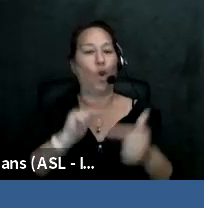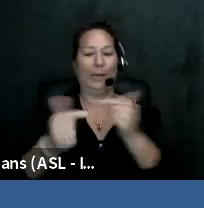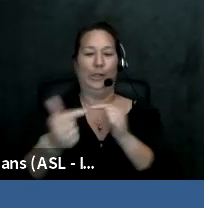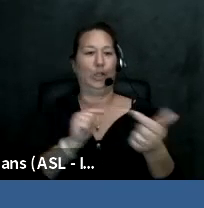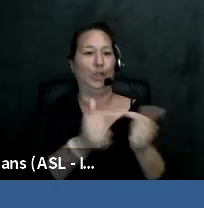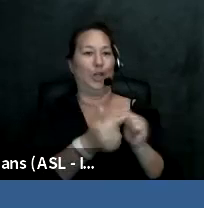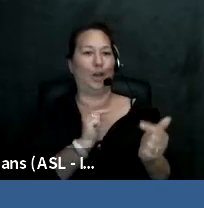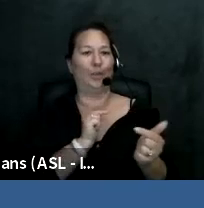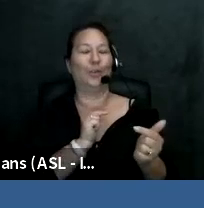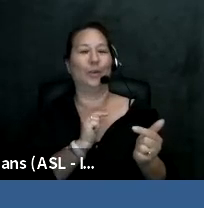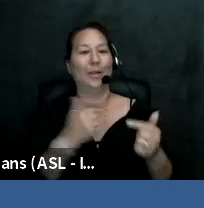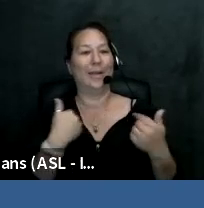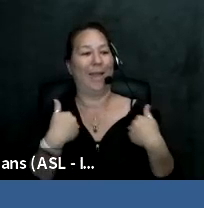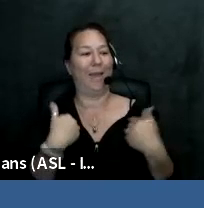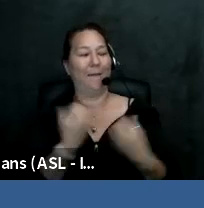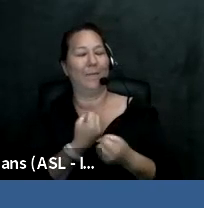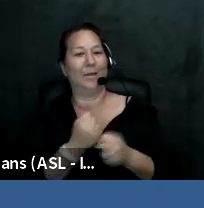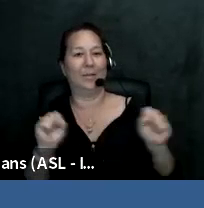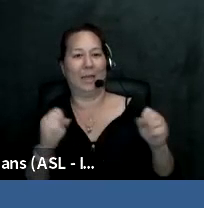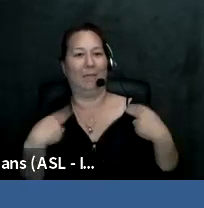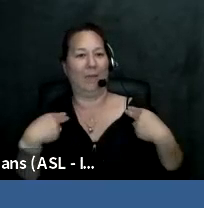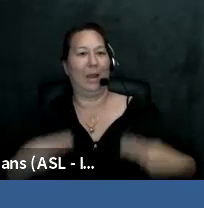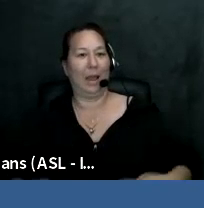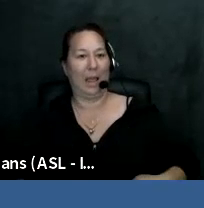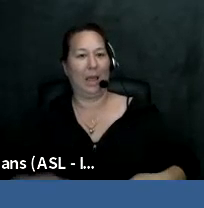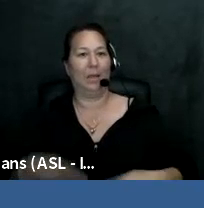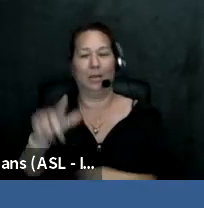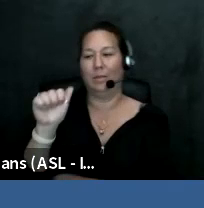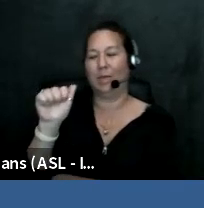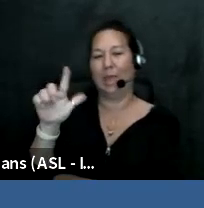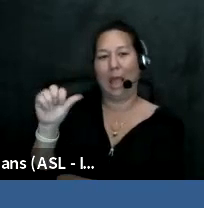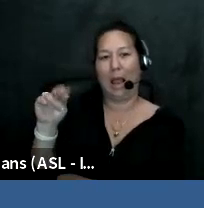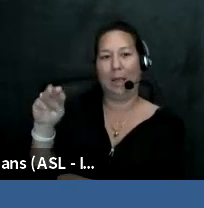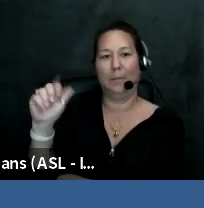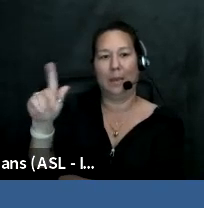Alameda County. And I believe that we can do this together.